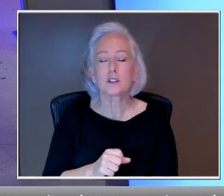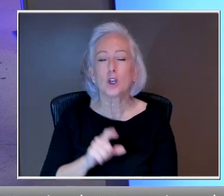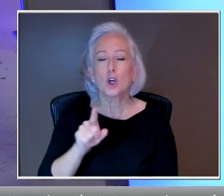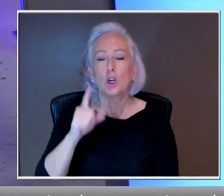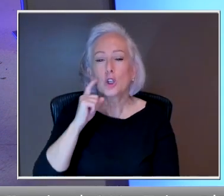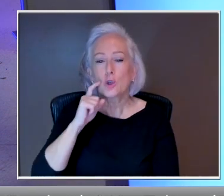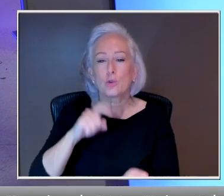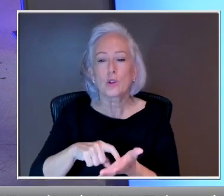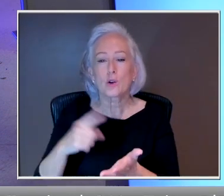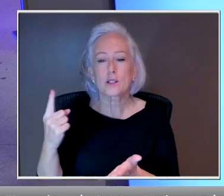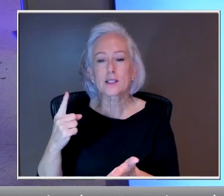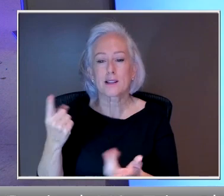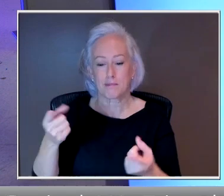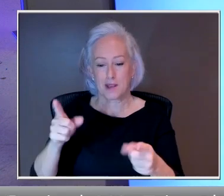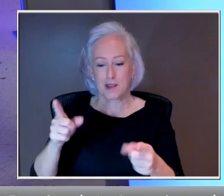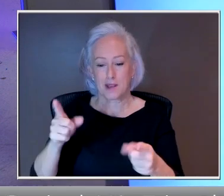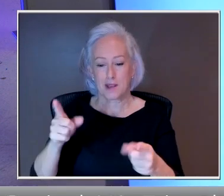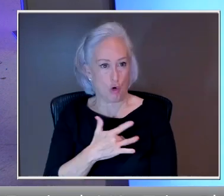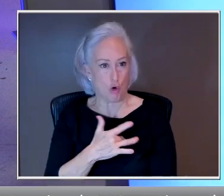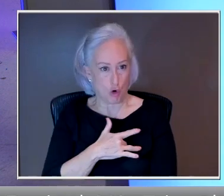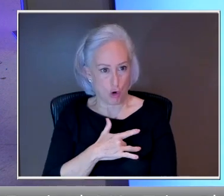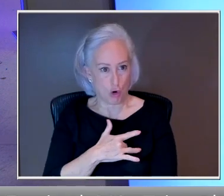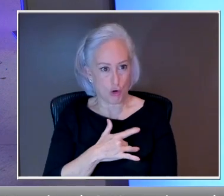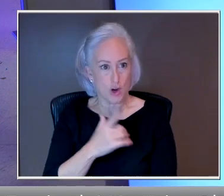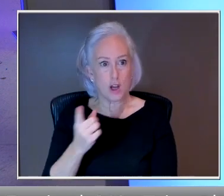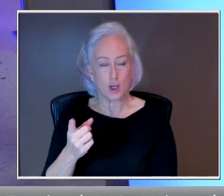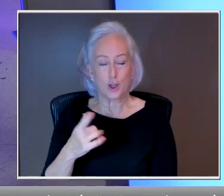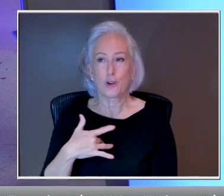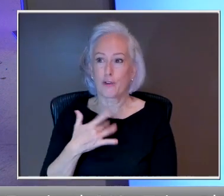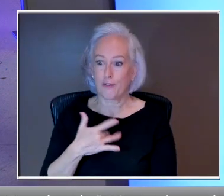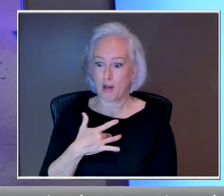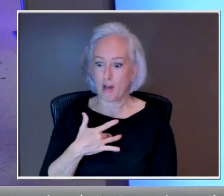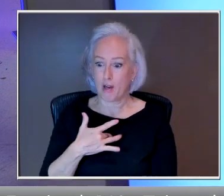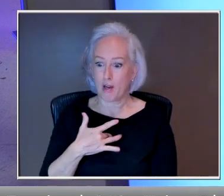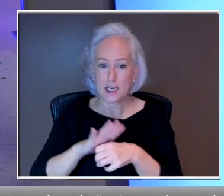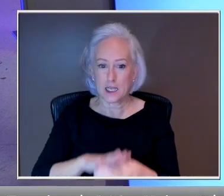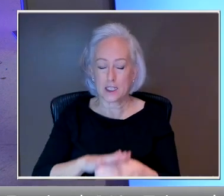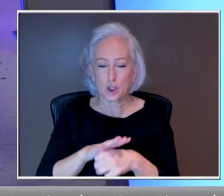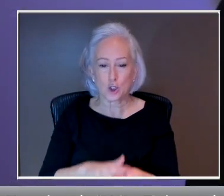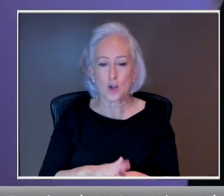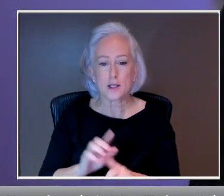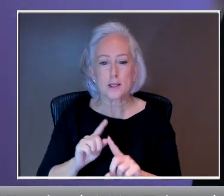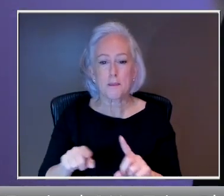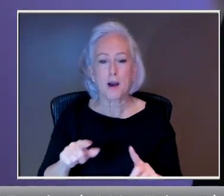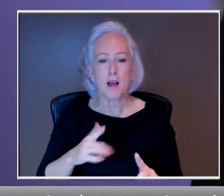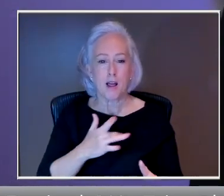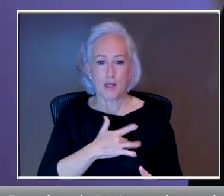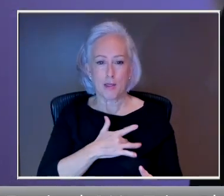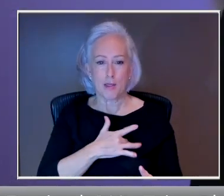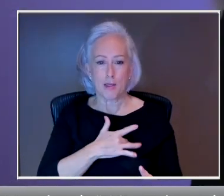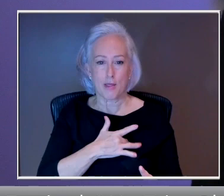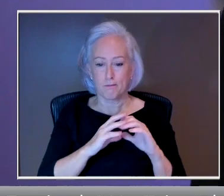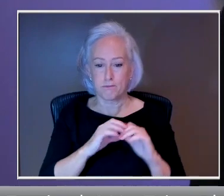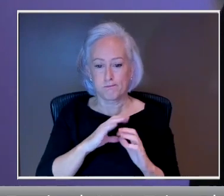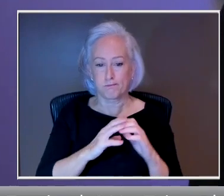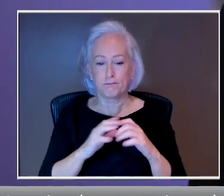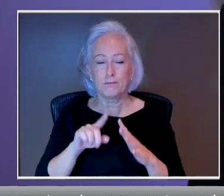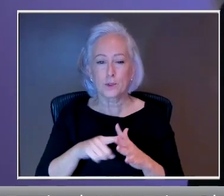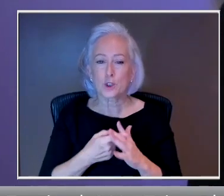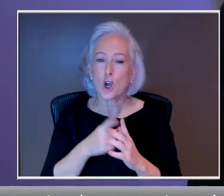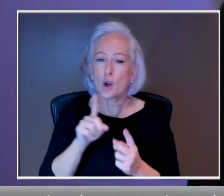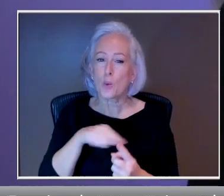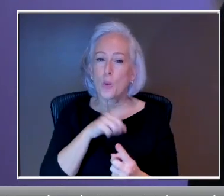for anxiety and grief, which you were feeling, no doubt. But when did the heart fluttering start? The heart fluttering, I